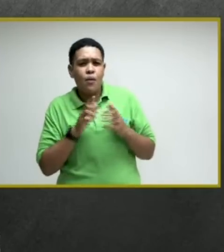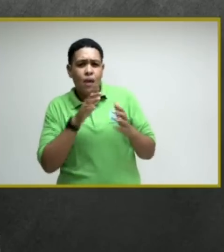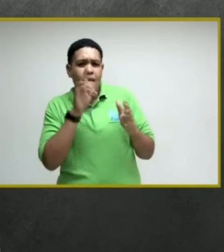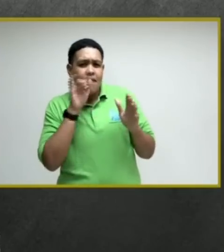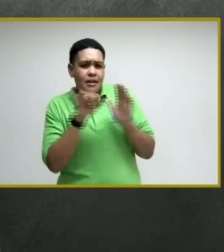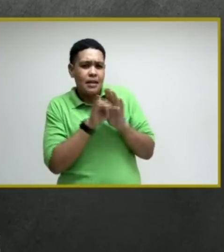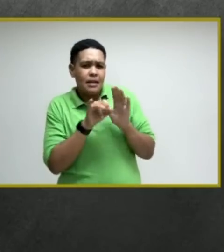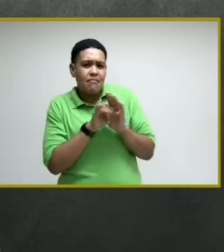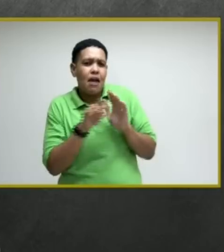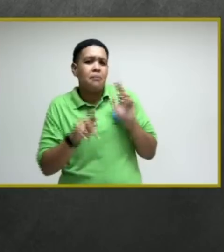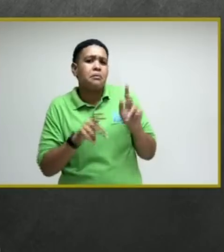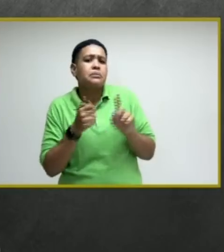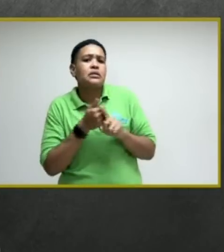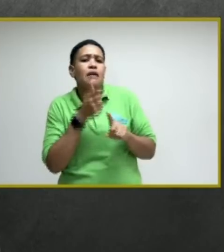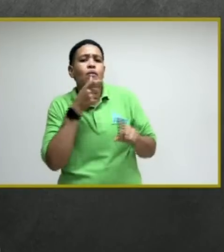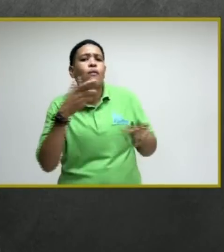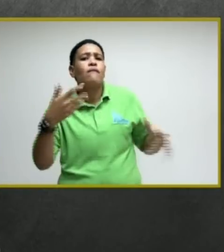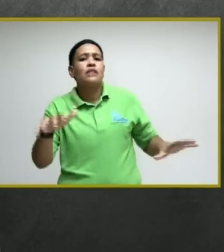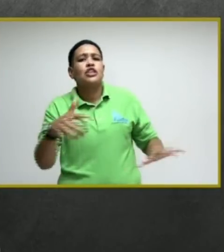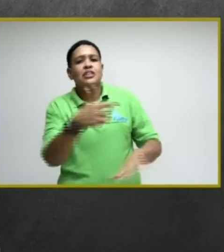persons who have been vaccinated.